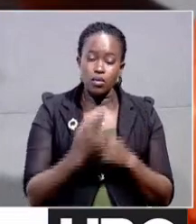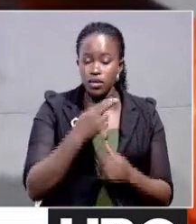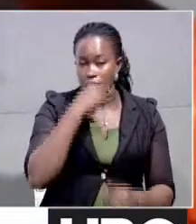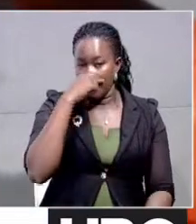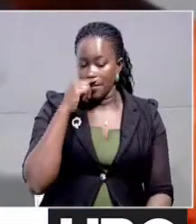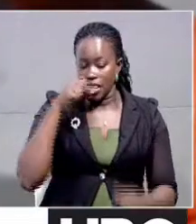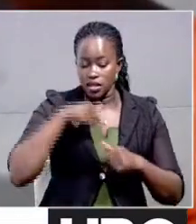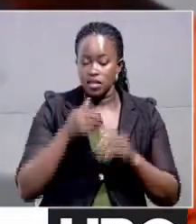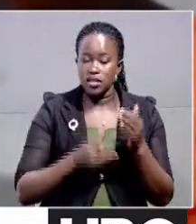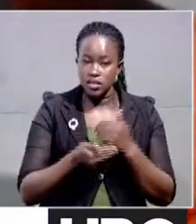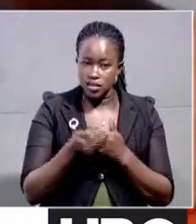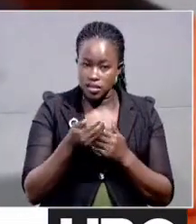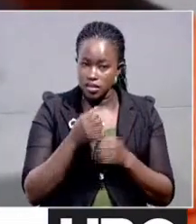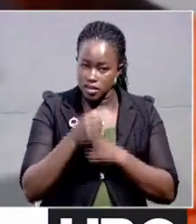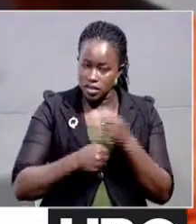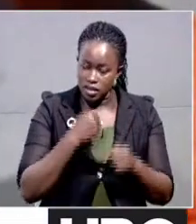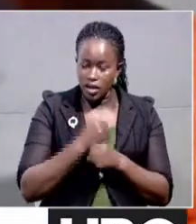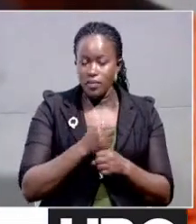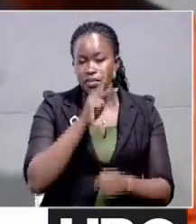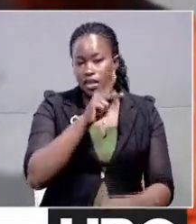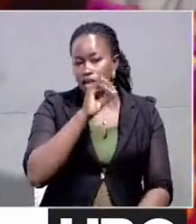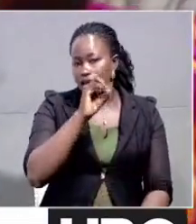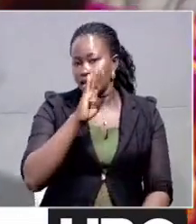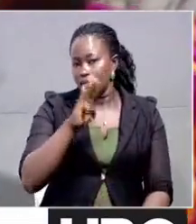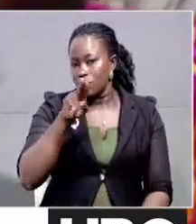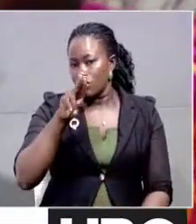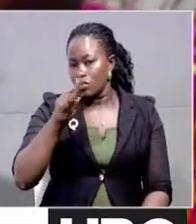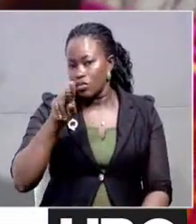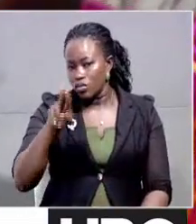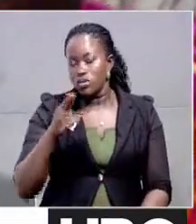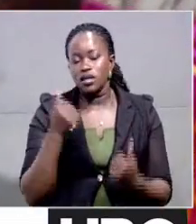this year in Chibukwa District, the program is now being